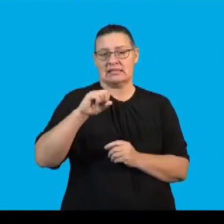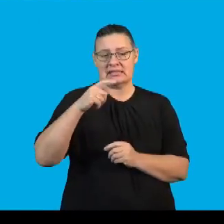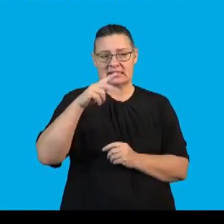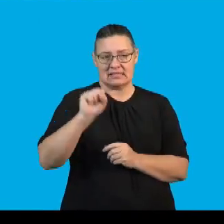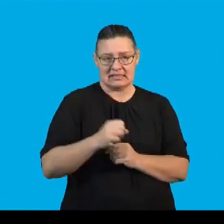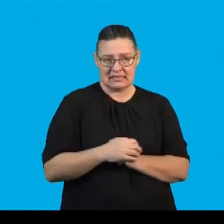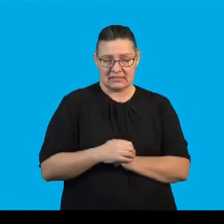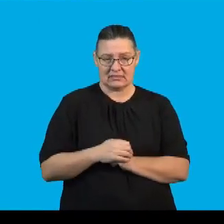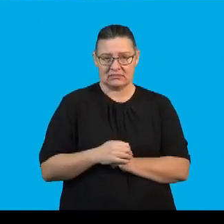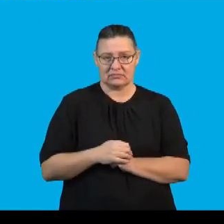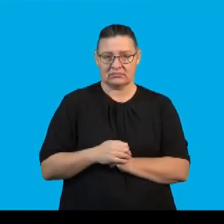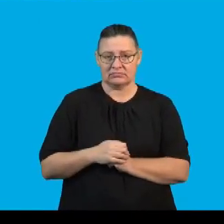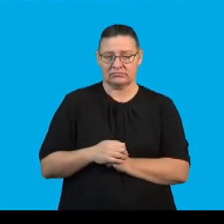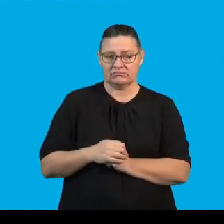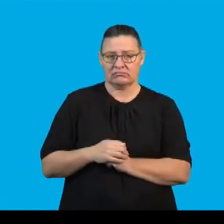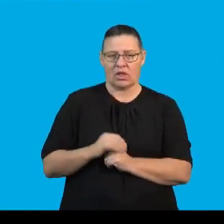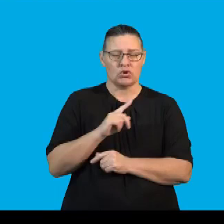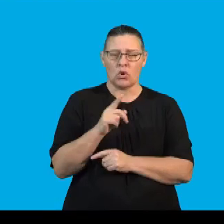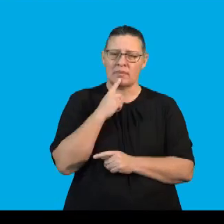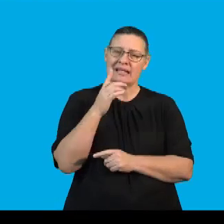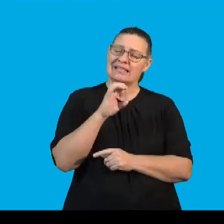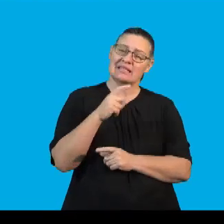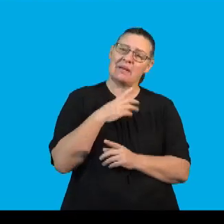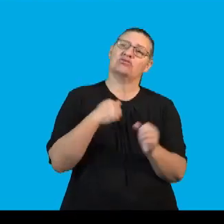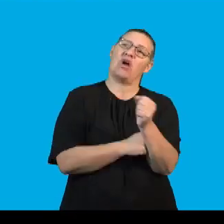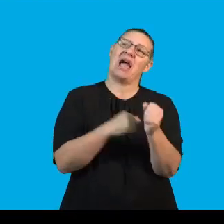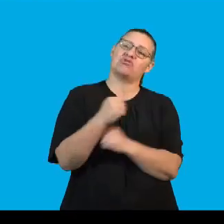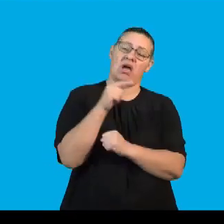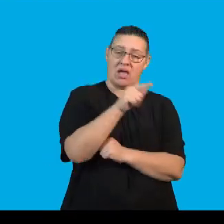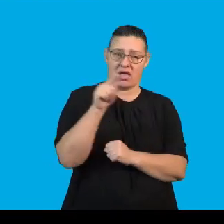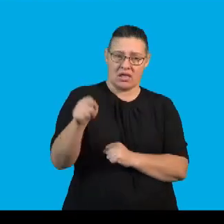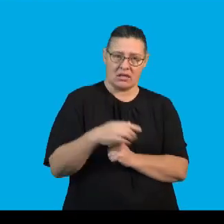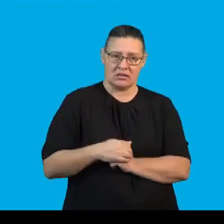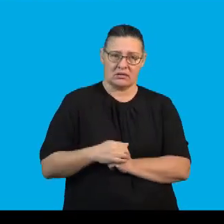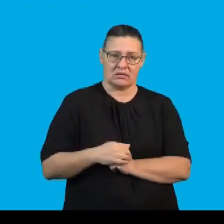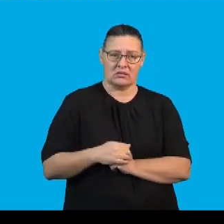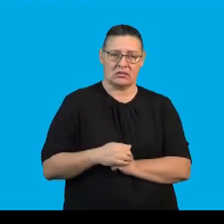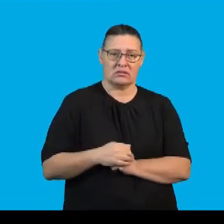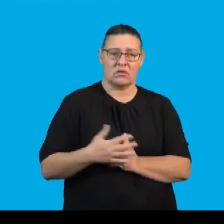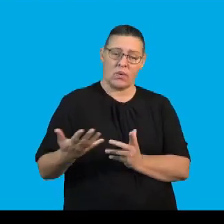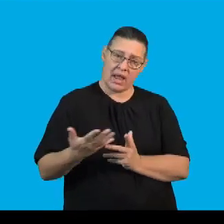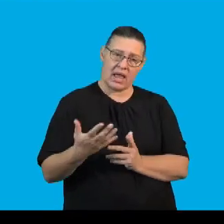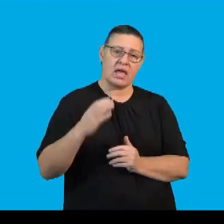into cysts. Two structures. We're not talking about the cysts, but the structures.